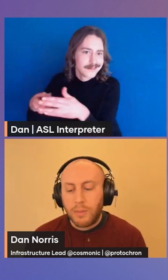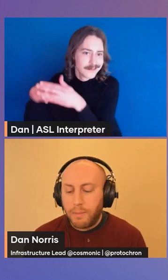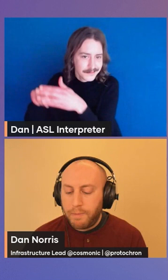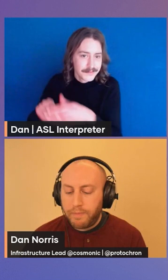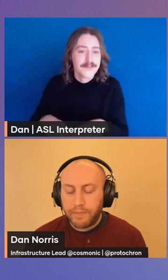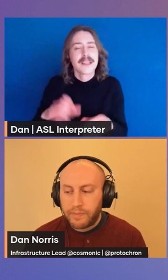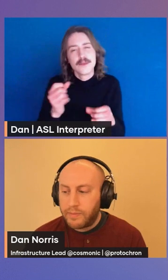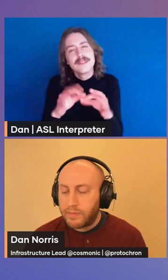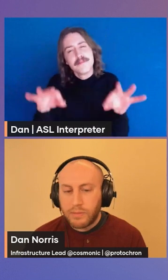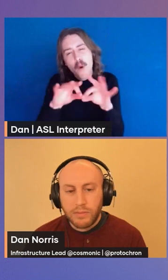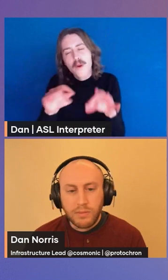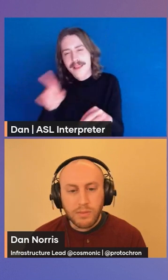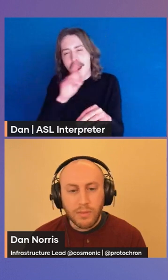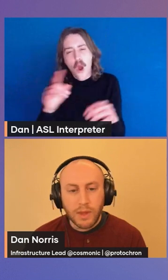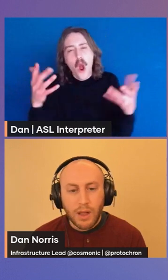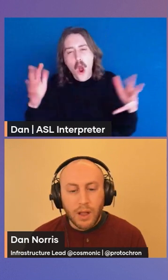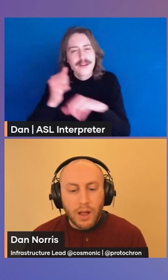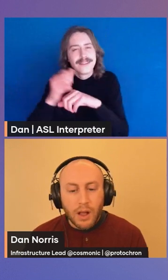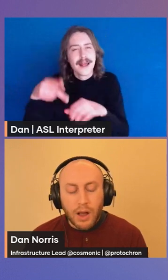go.